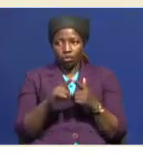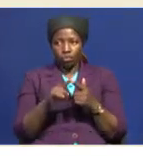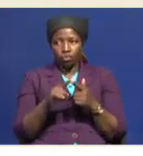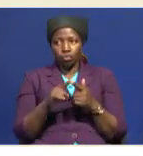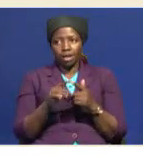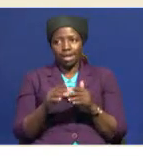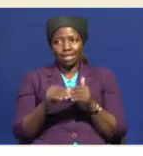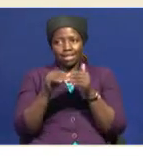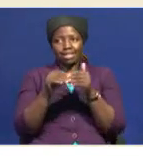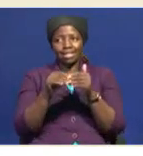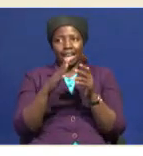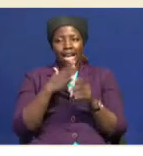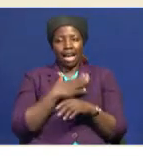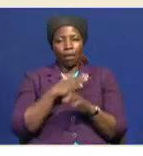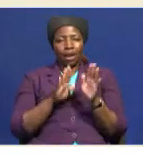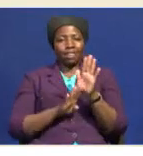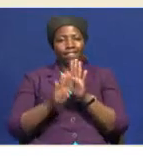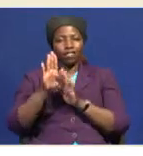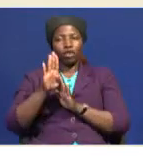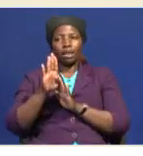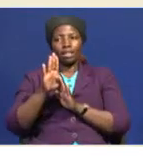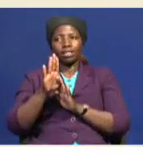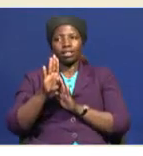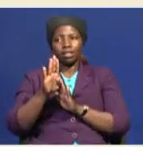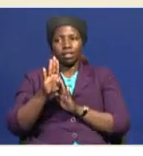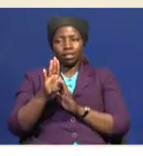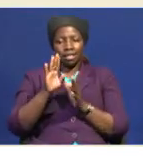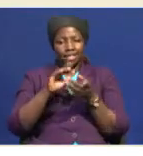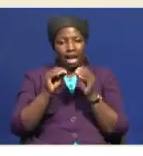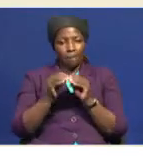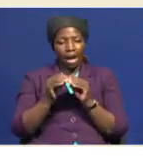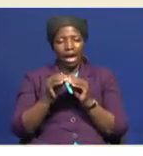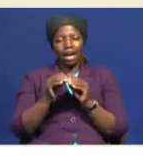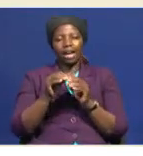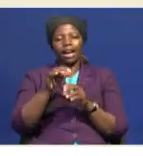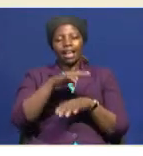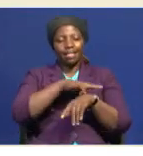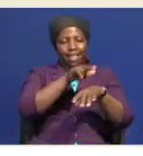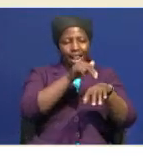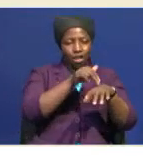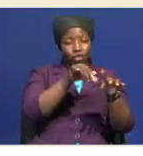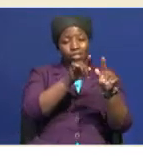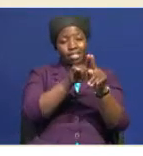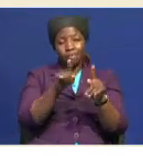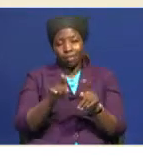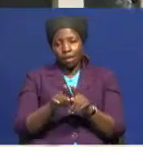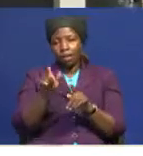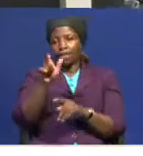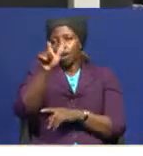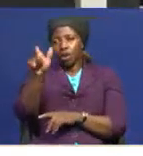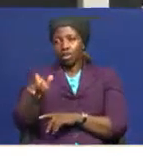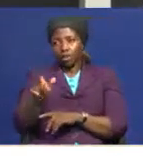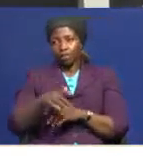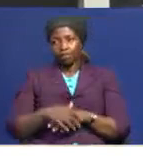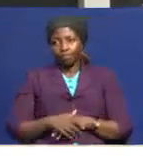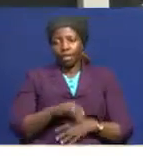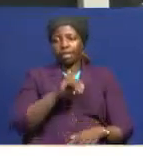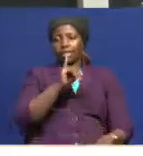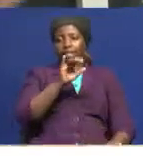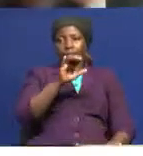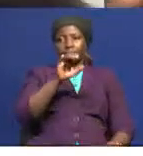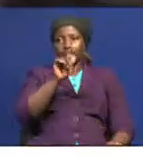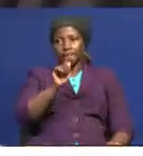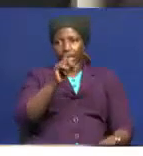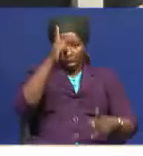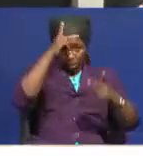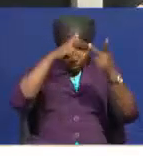anchor our developmental matrix, not just nationally, but even as a continent. ICT